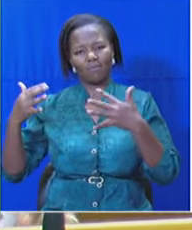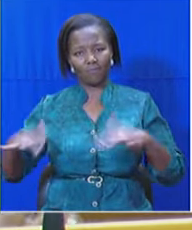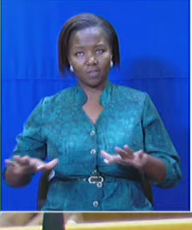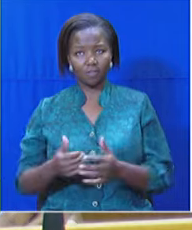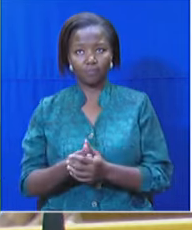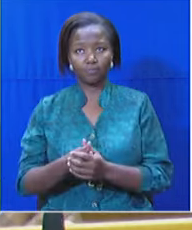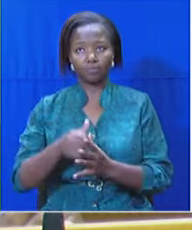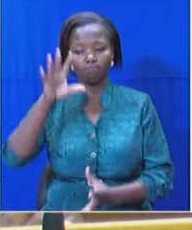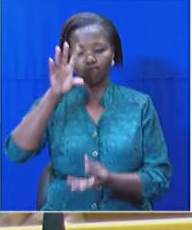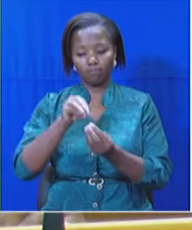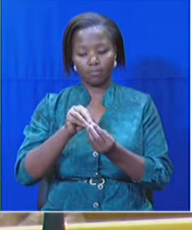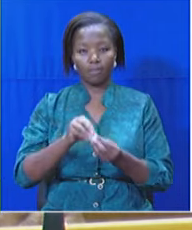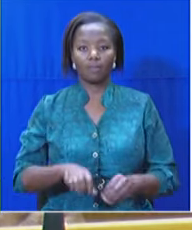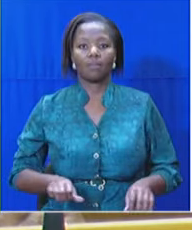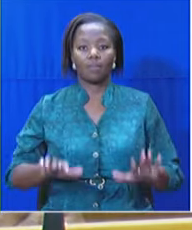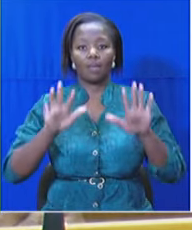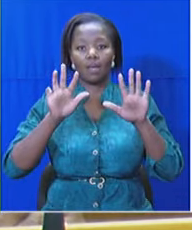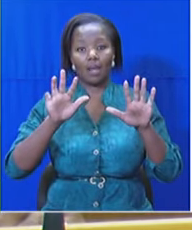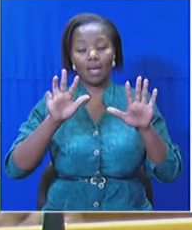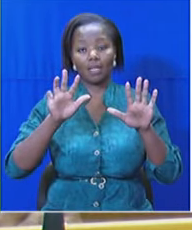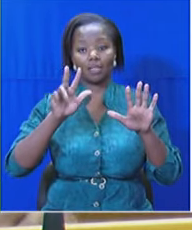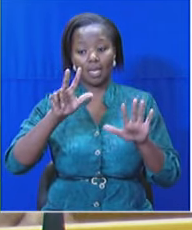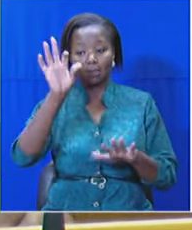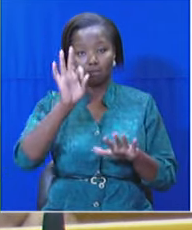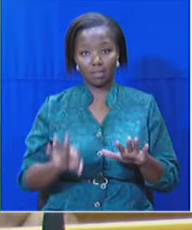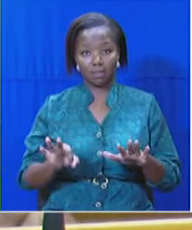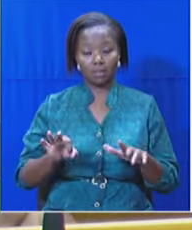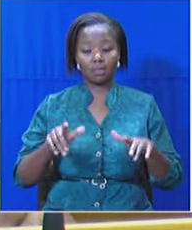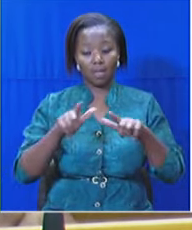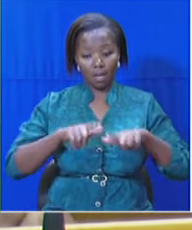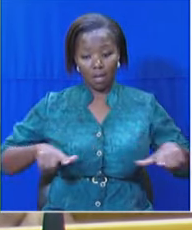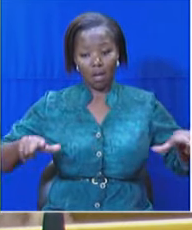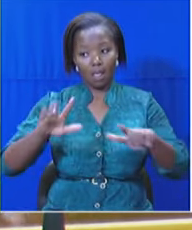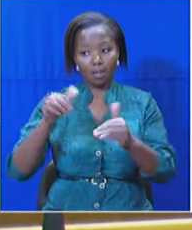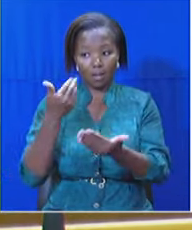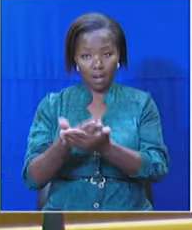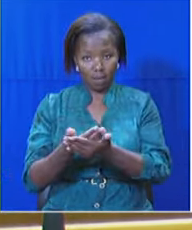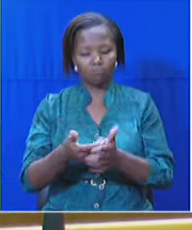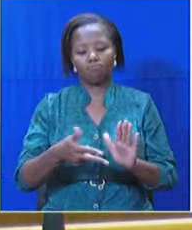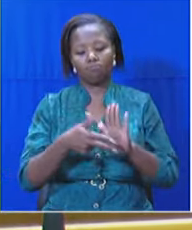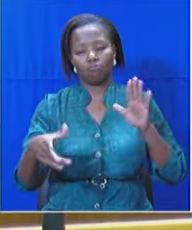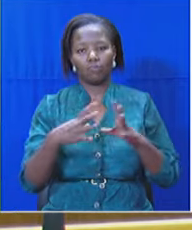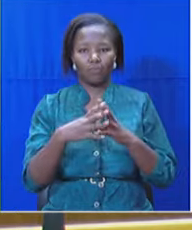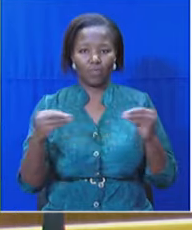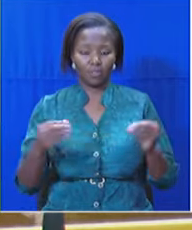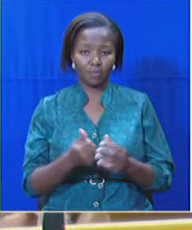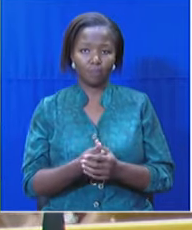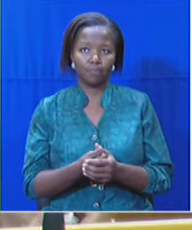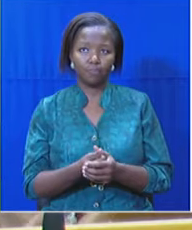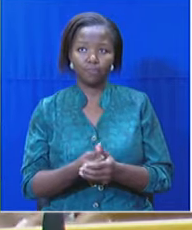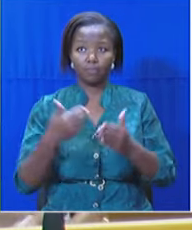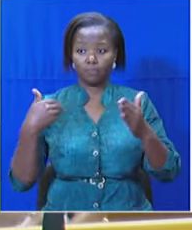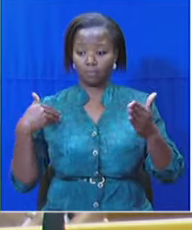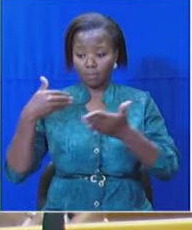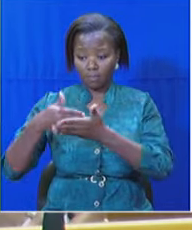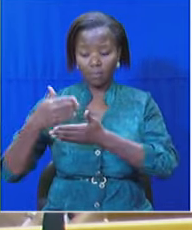total, more than 98% of the land claims have been finalized. That's progress. Over the years, there were challenges that